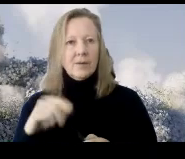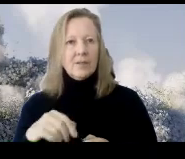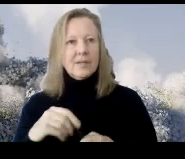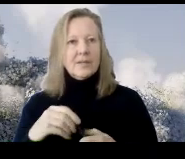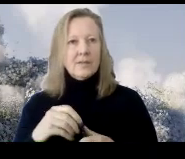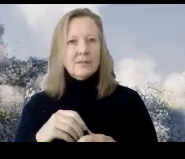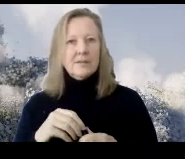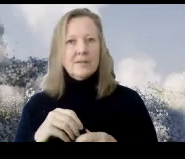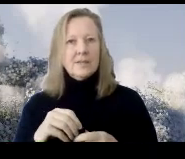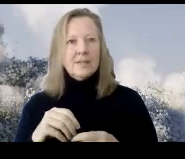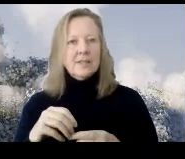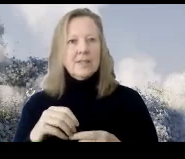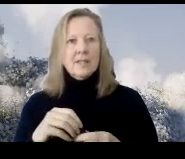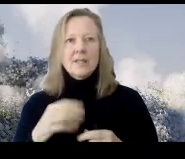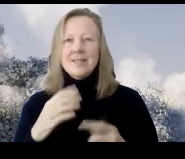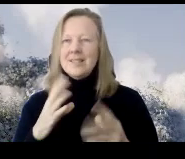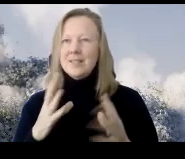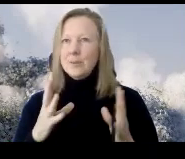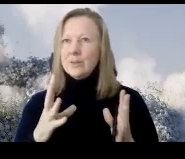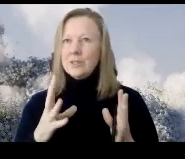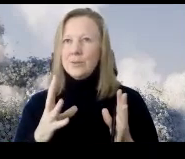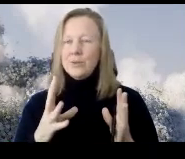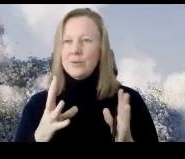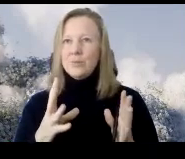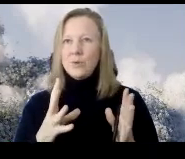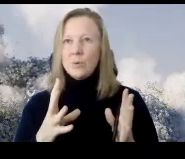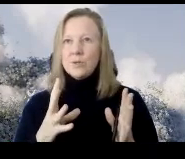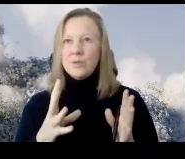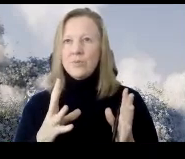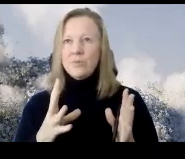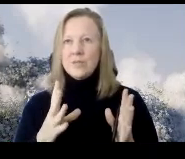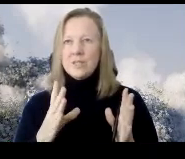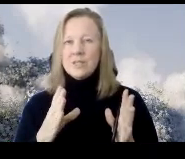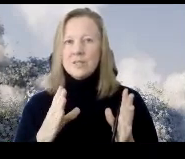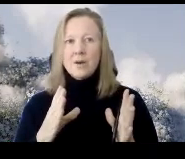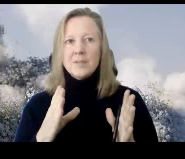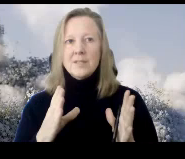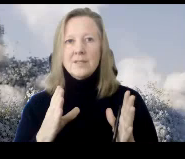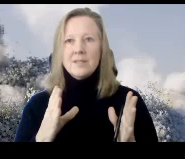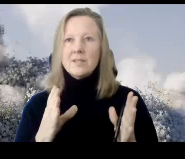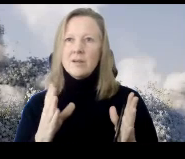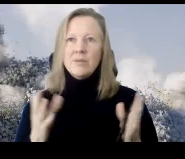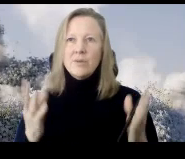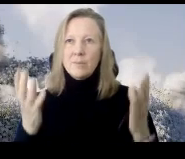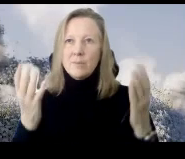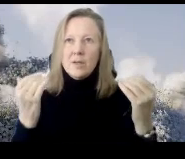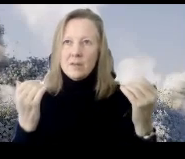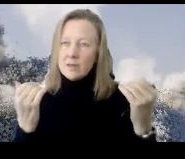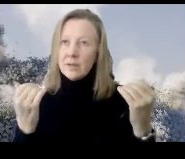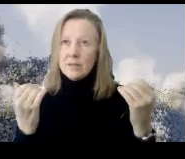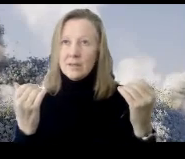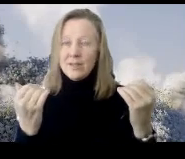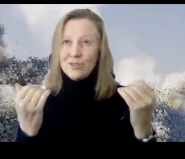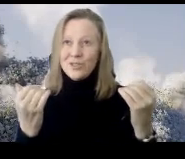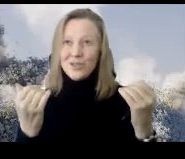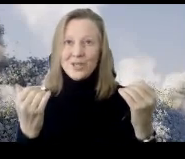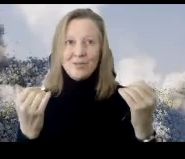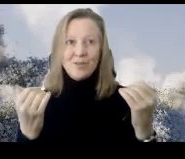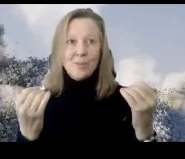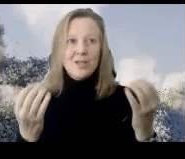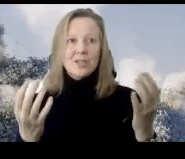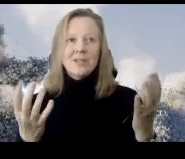Can you go to the next slide? Similar to the course for the physicians and pharmacists, it's starting from